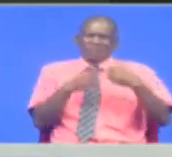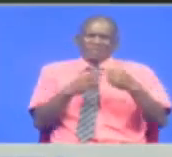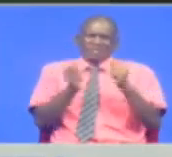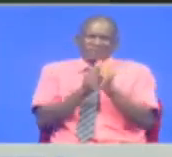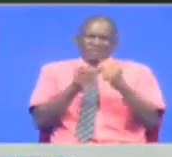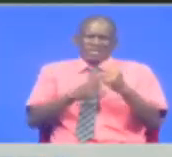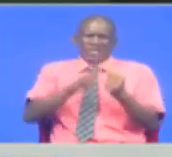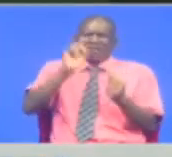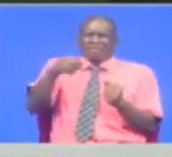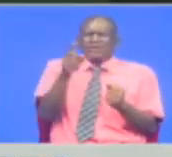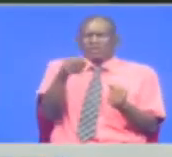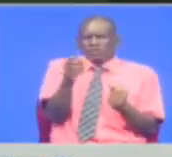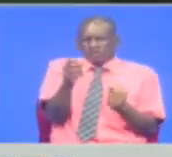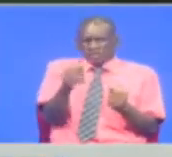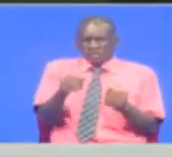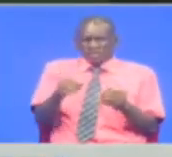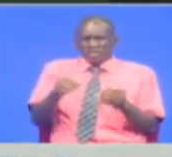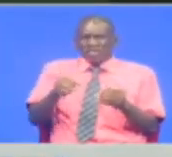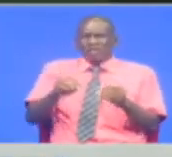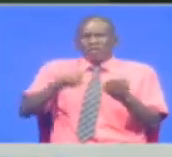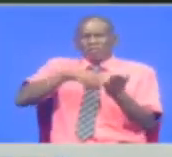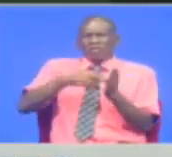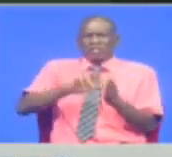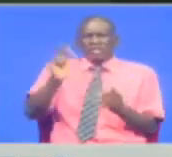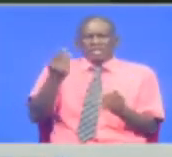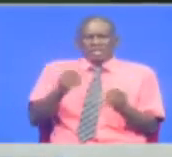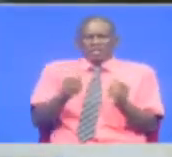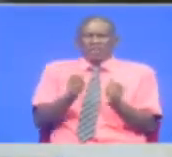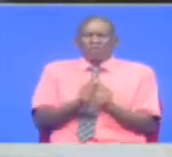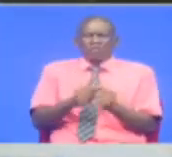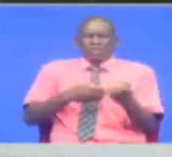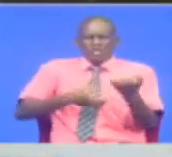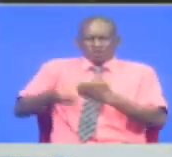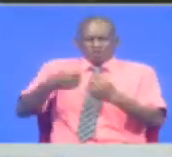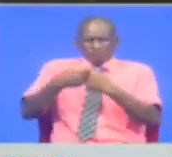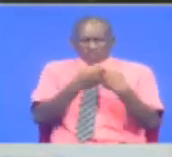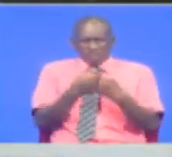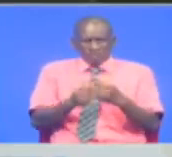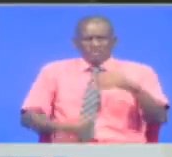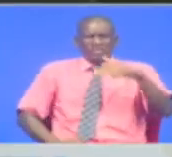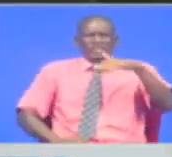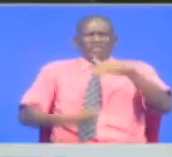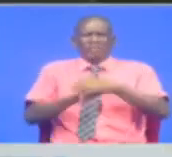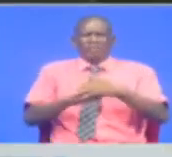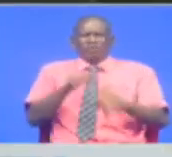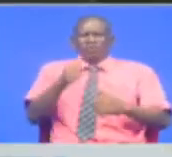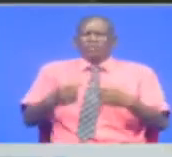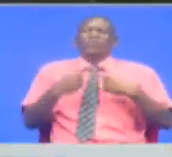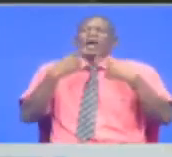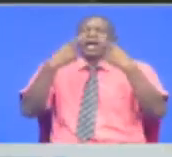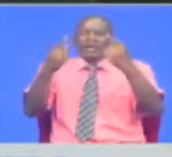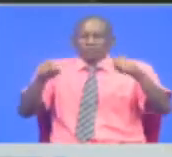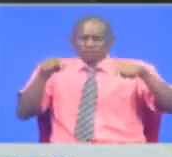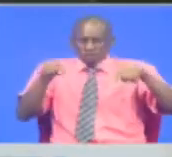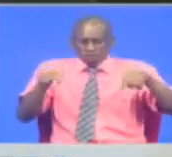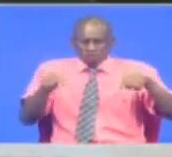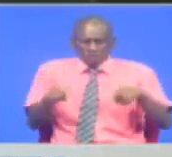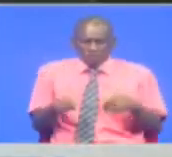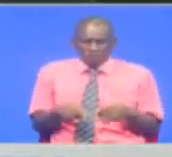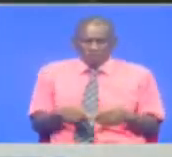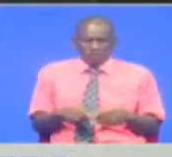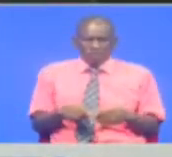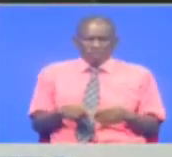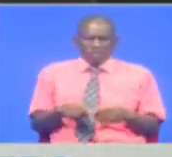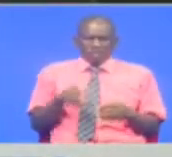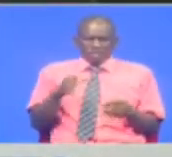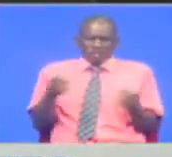project in Kenya in light of the ongoing economic downturn. The support we're announcing today is really a